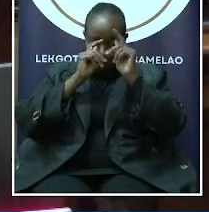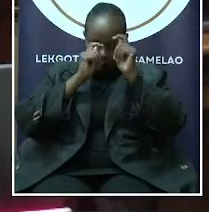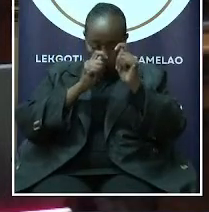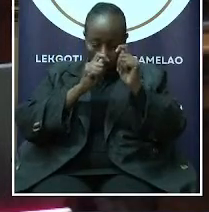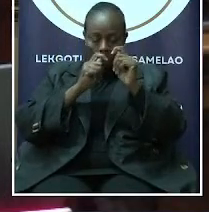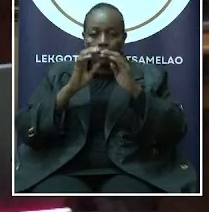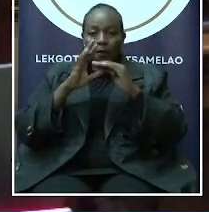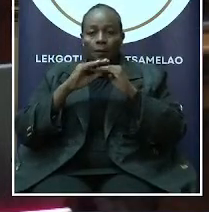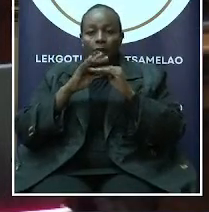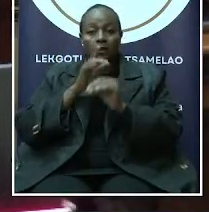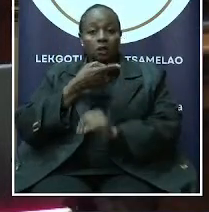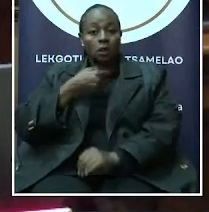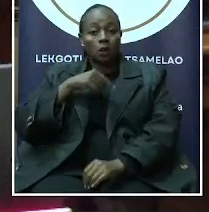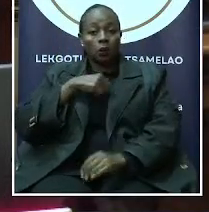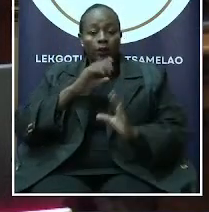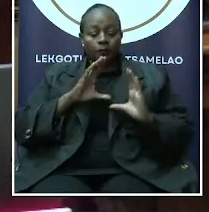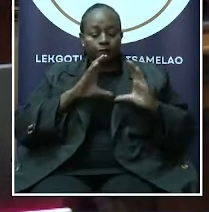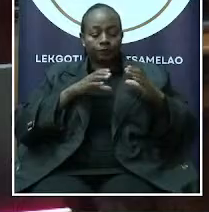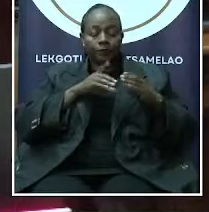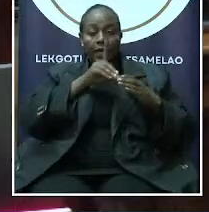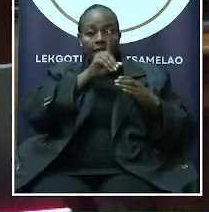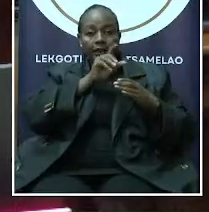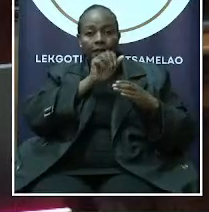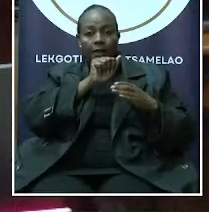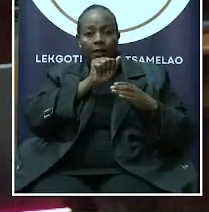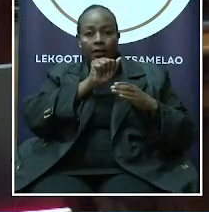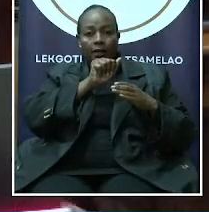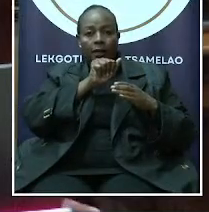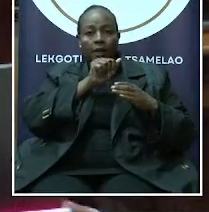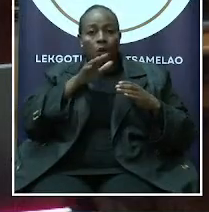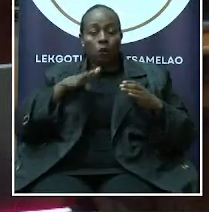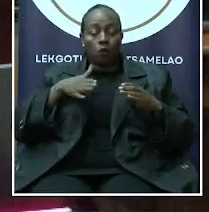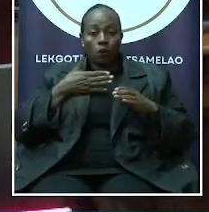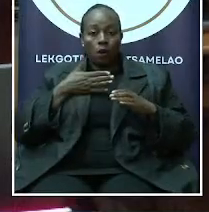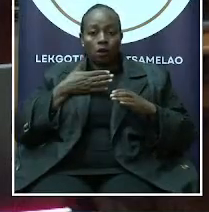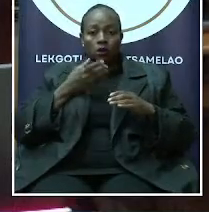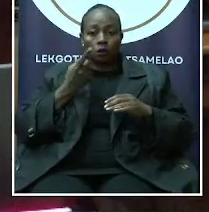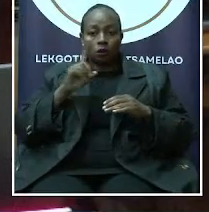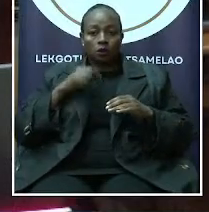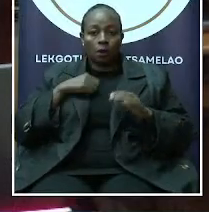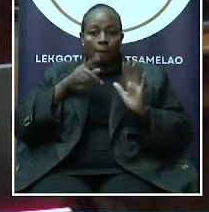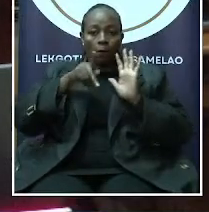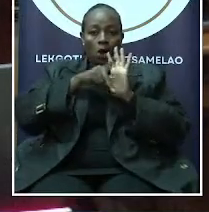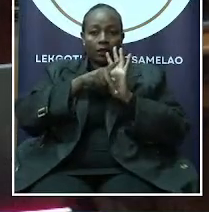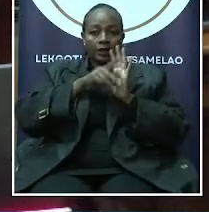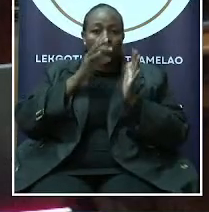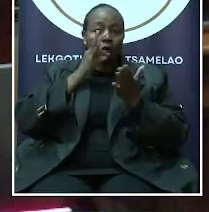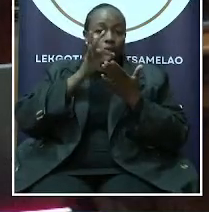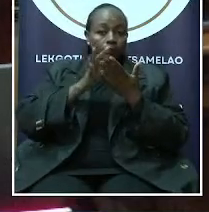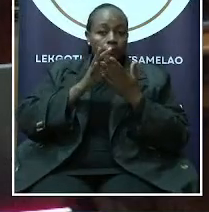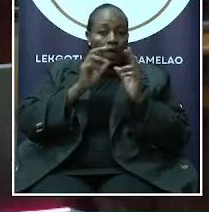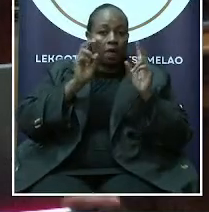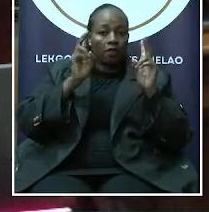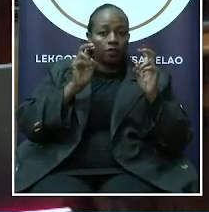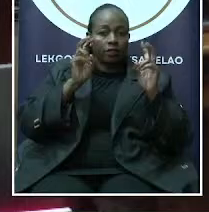We, as the Democratic Alliance, would like to submit a policy proposal under the theme